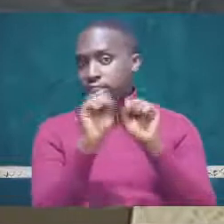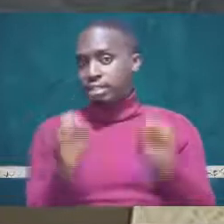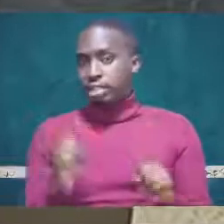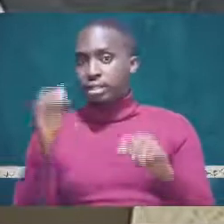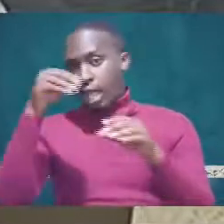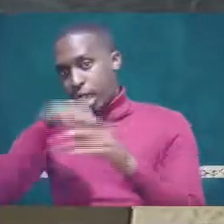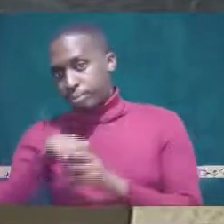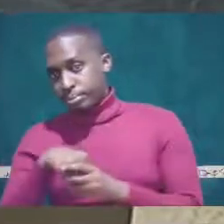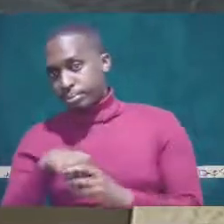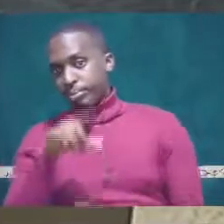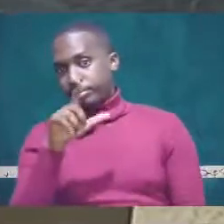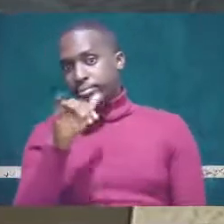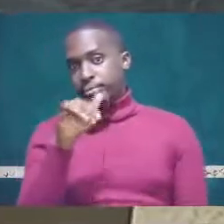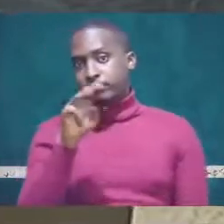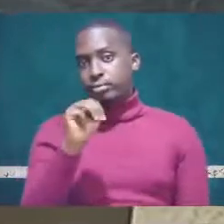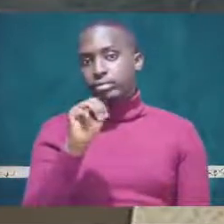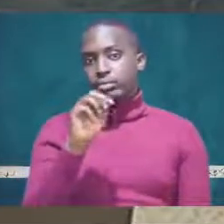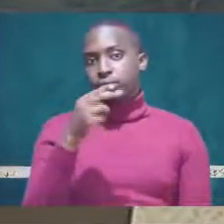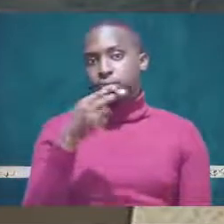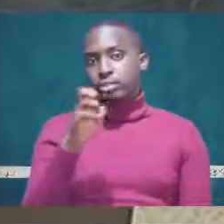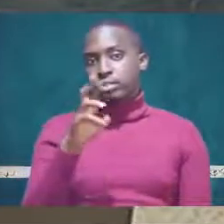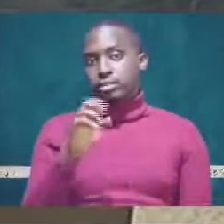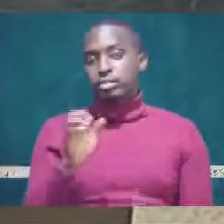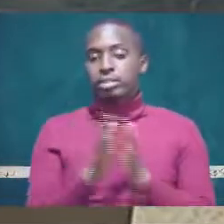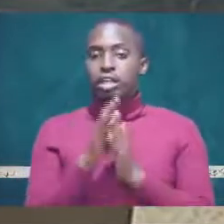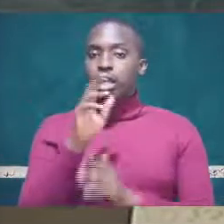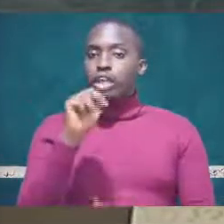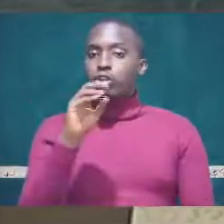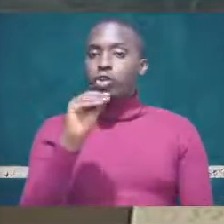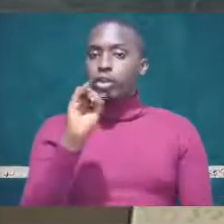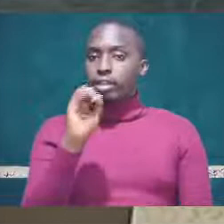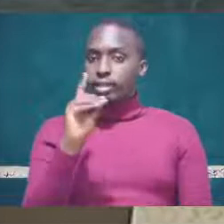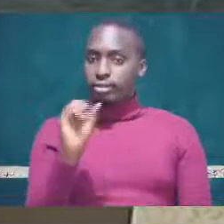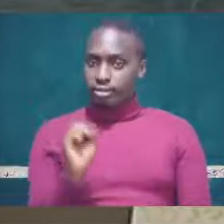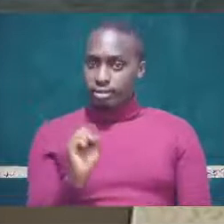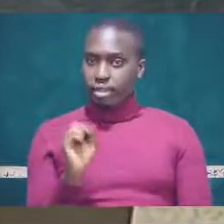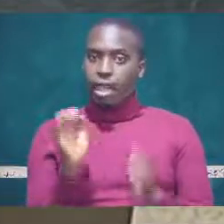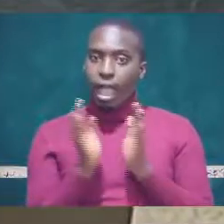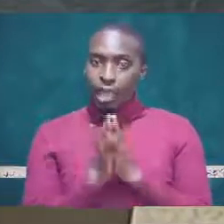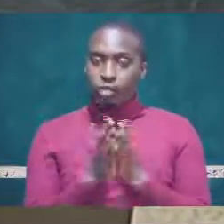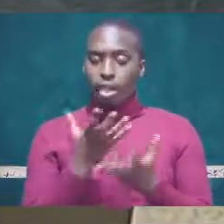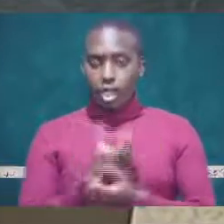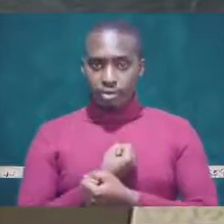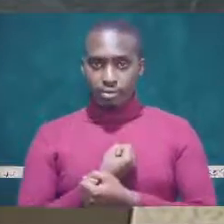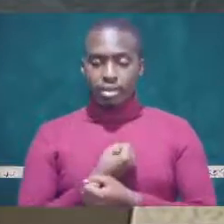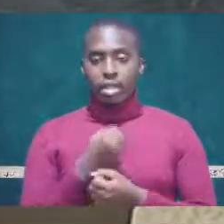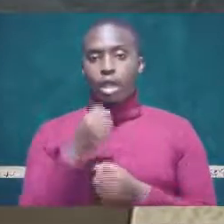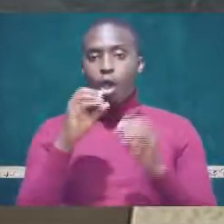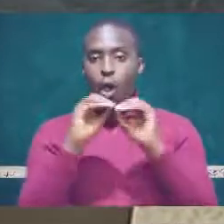is lymph vessels, there is lymph nodes, all right? And we also have lymph